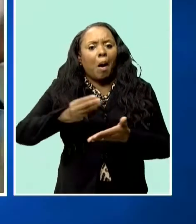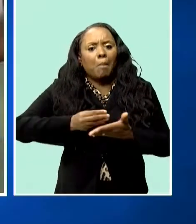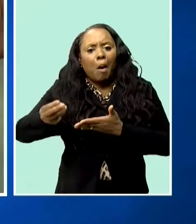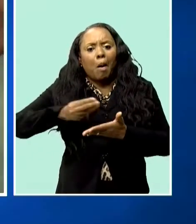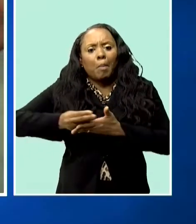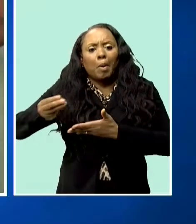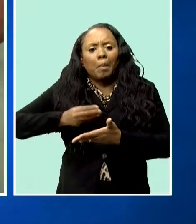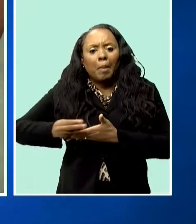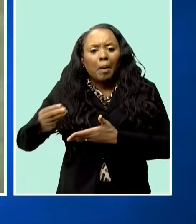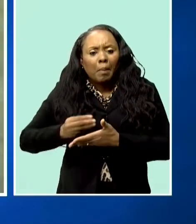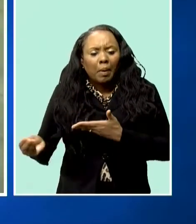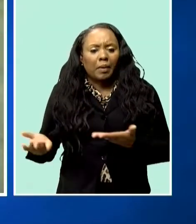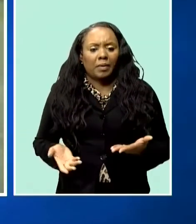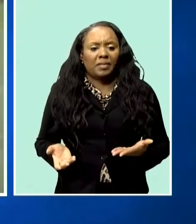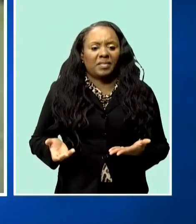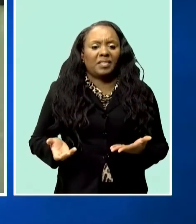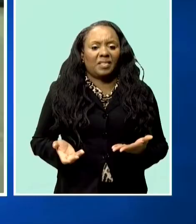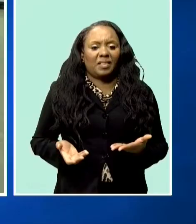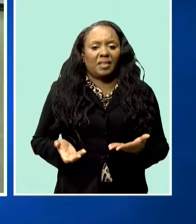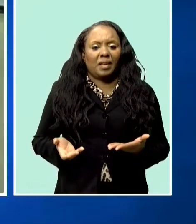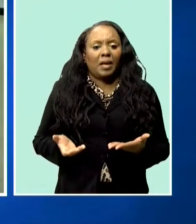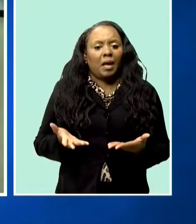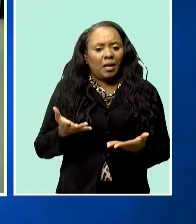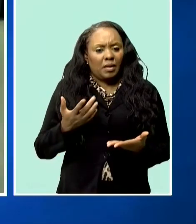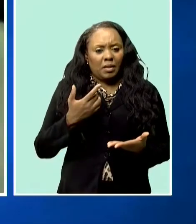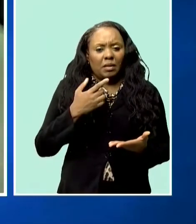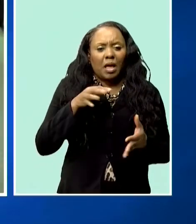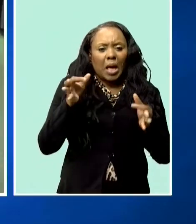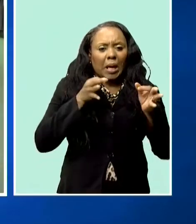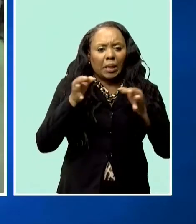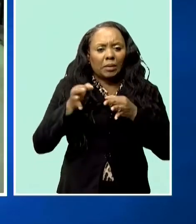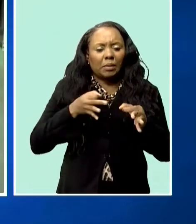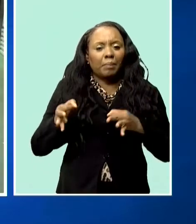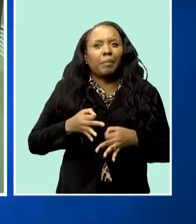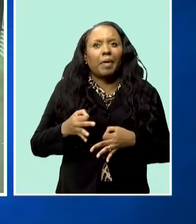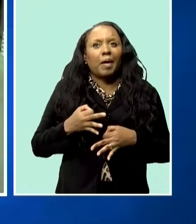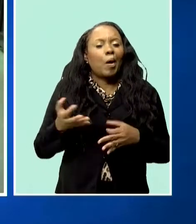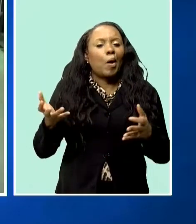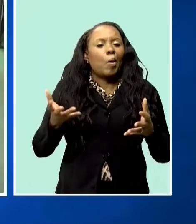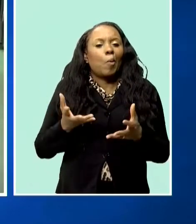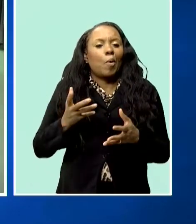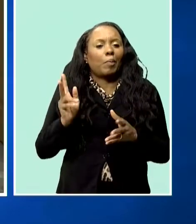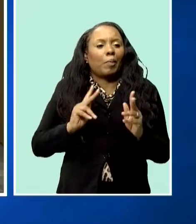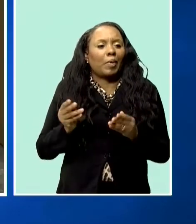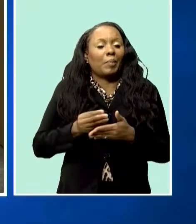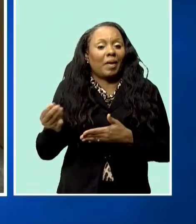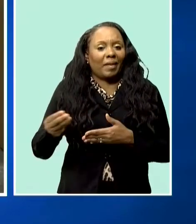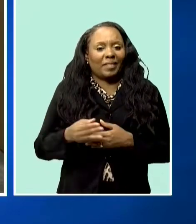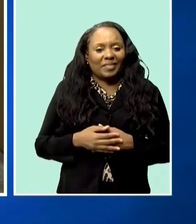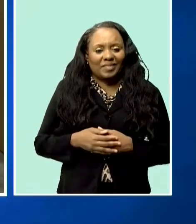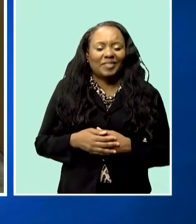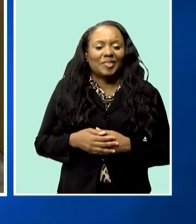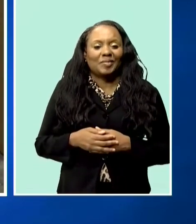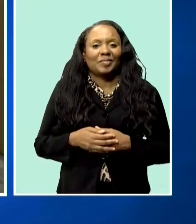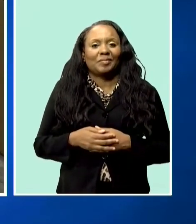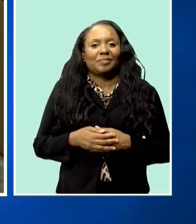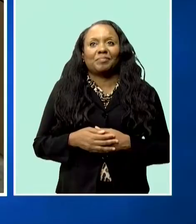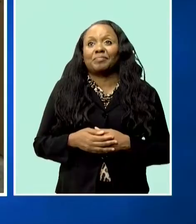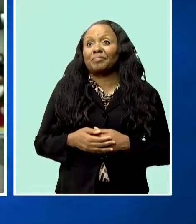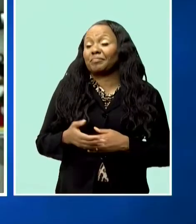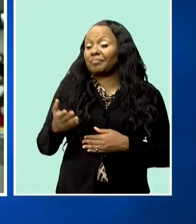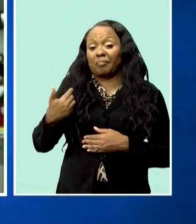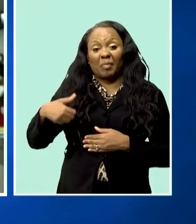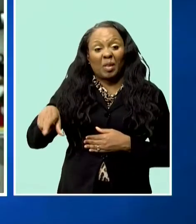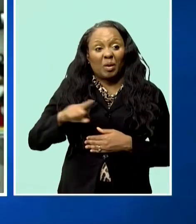most popular, as sales manager at Electric Sales and Services Company ESCO, Carlos Walters, explains. We have